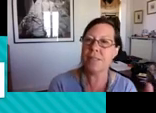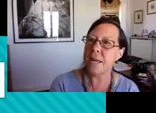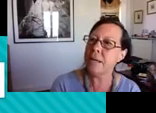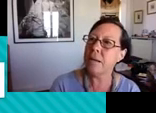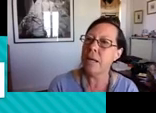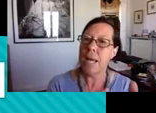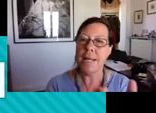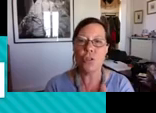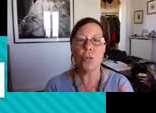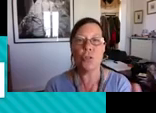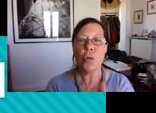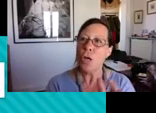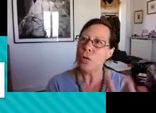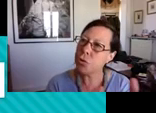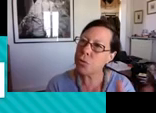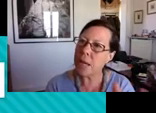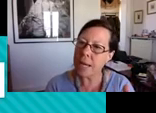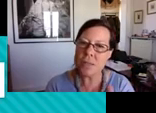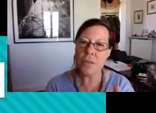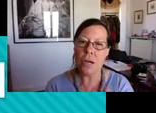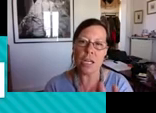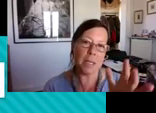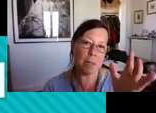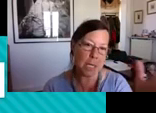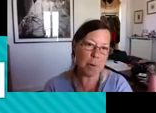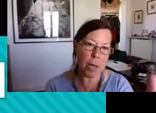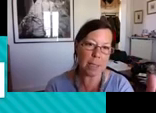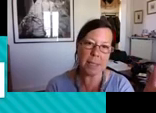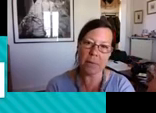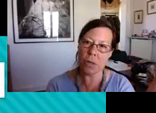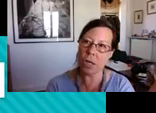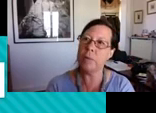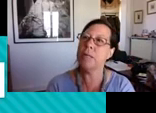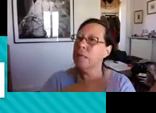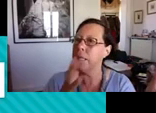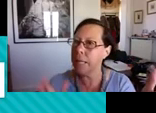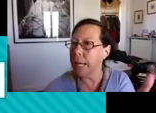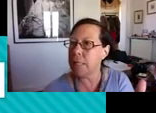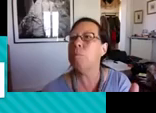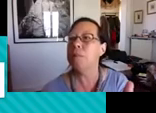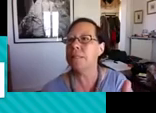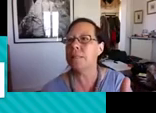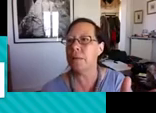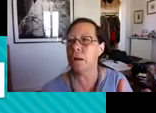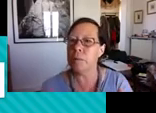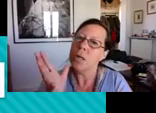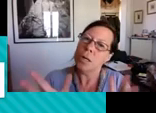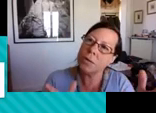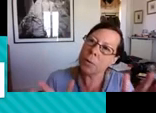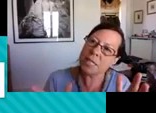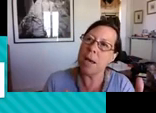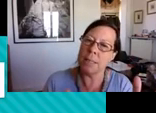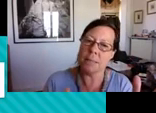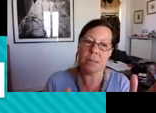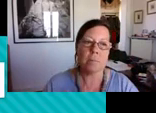the state. And it shows you the two sides of the argument, the Democratic side of the argument and the Republican side of the argument. So